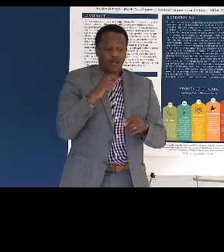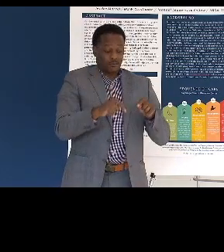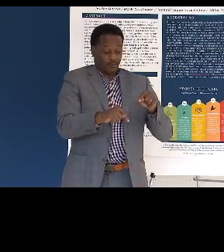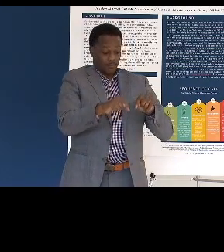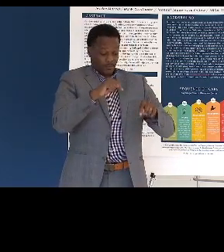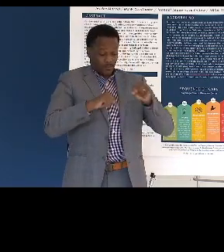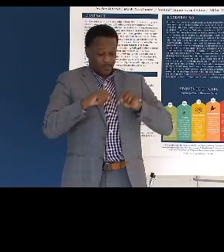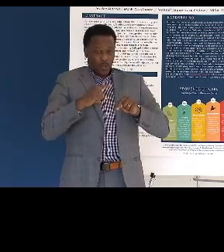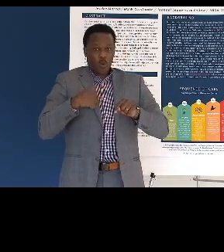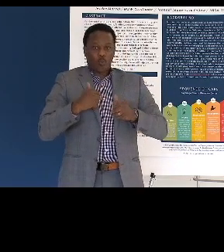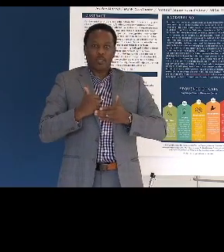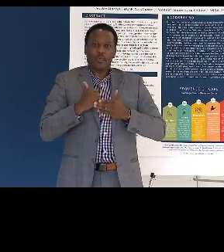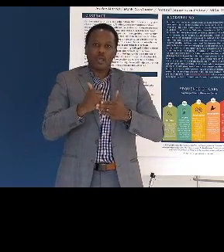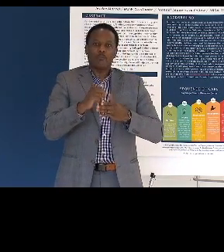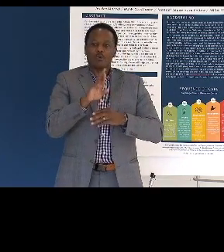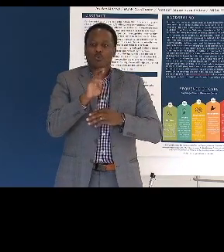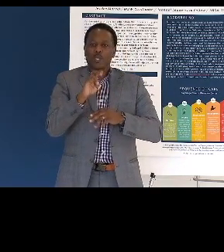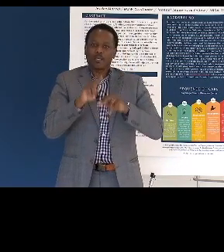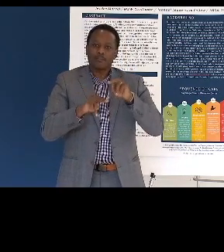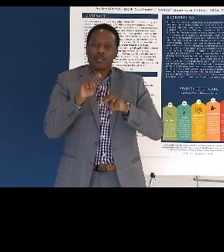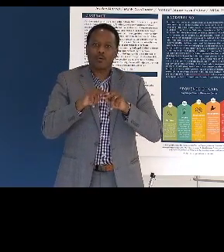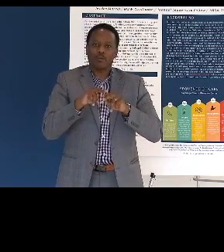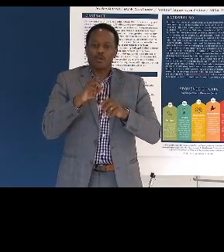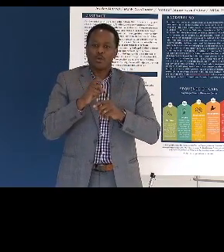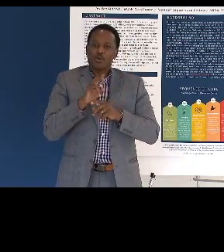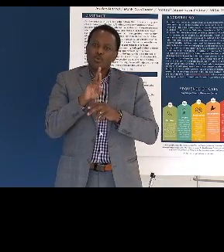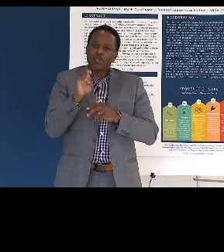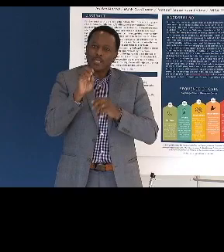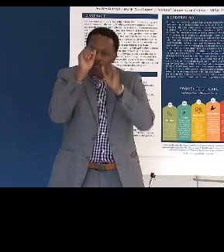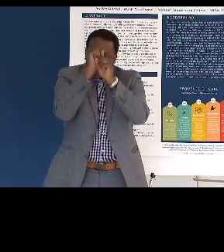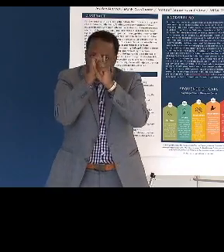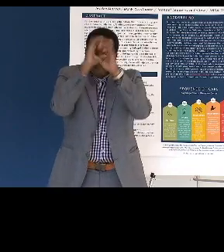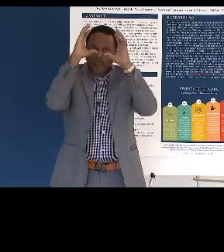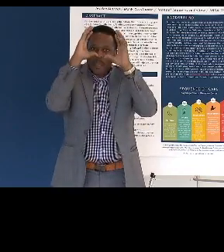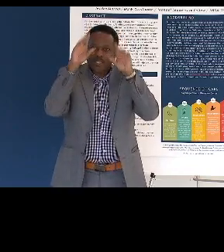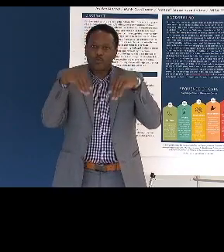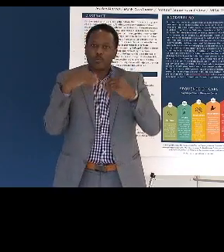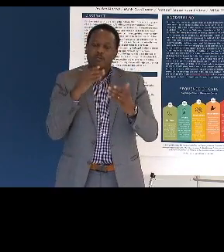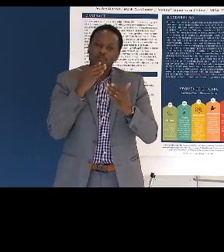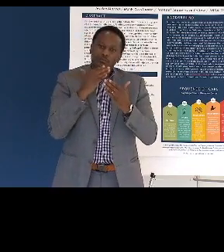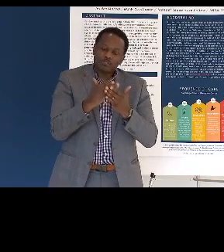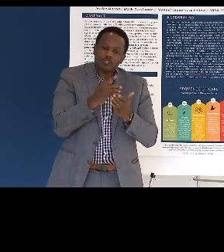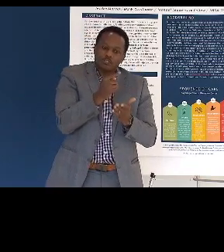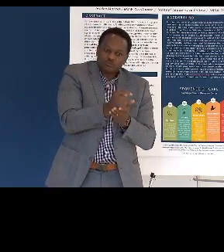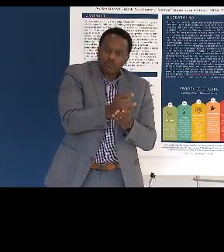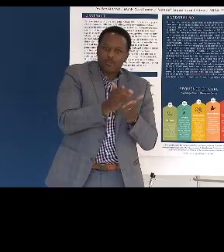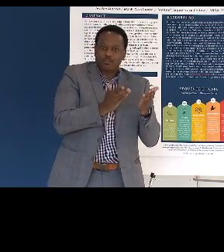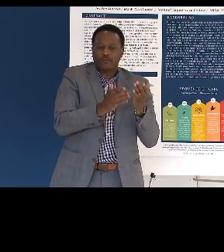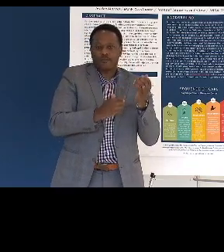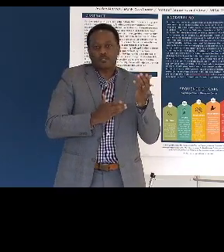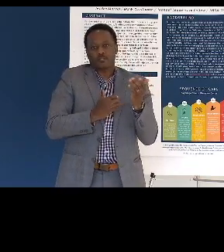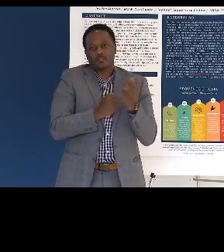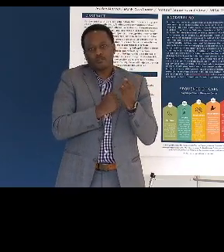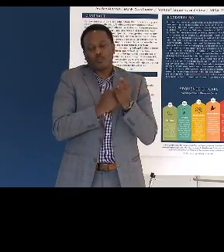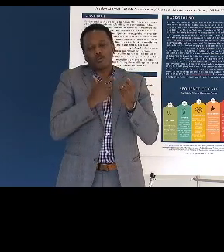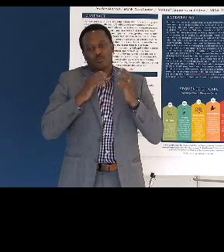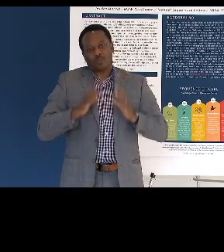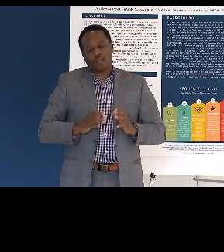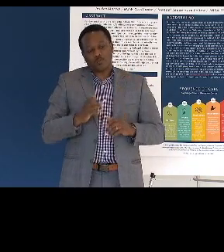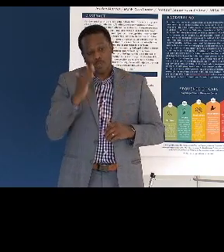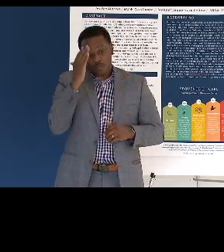of care that provide treatment, services, and support to clients we know that they're deserving of.